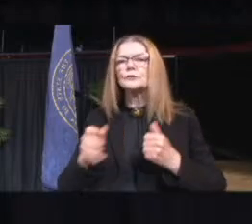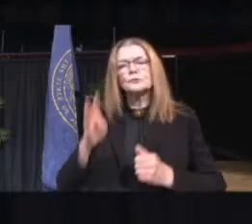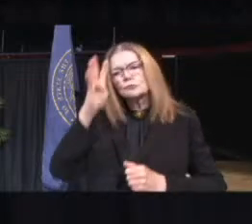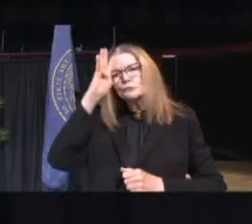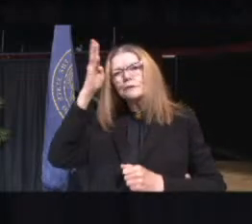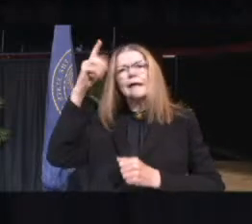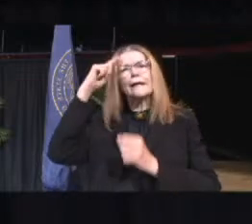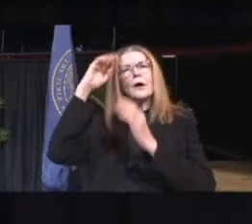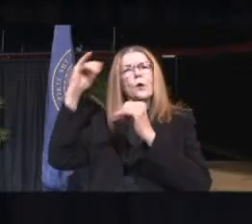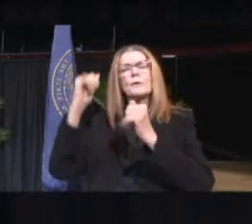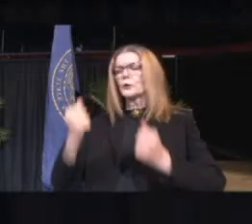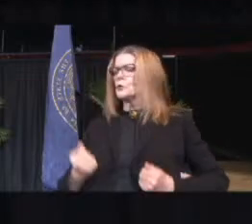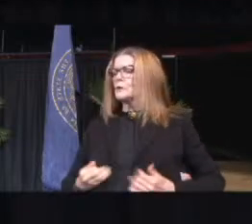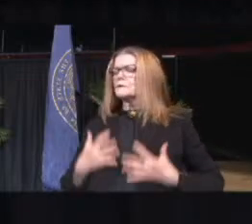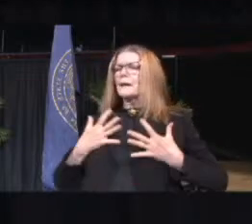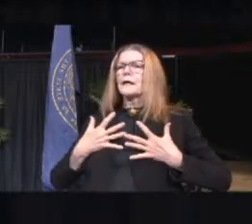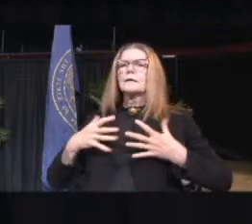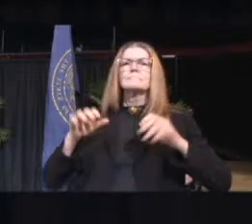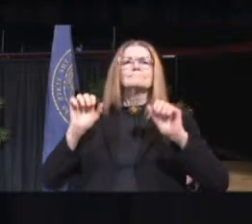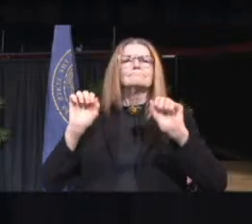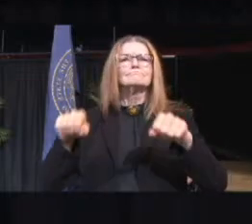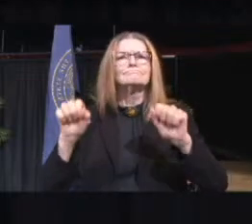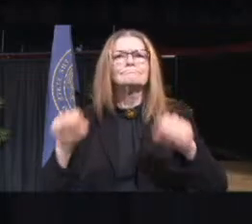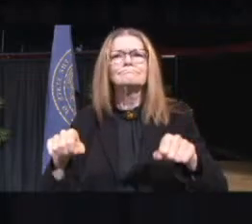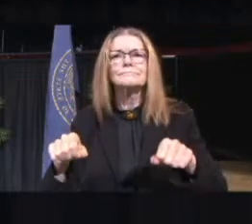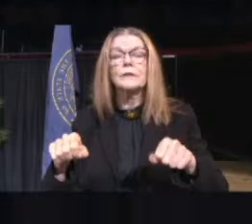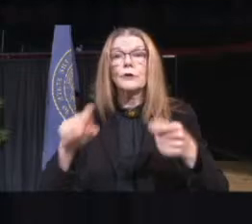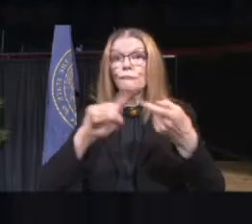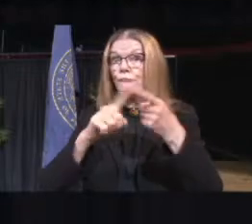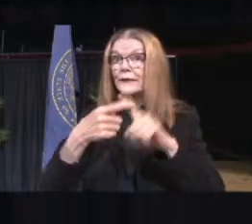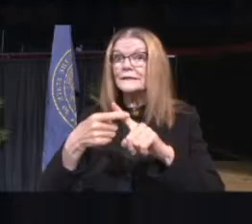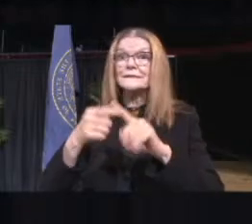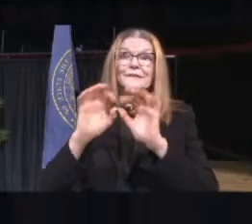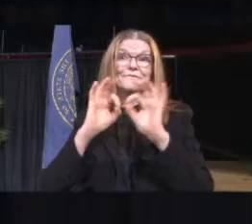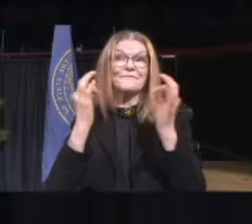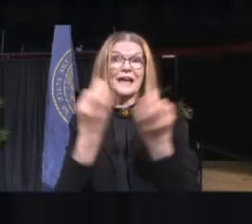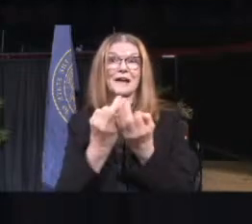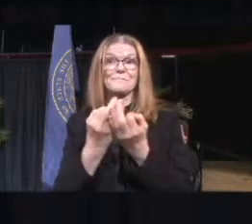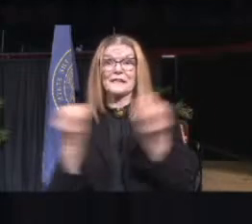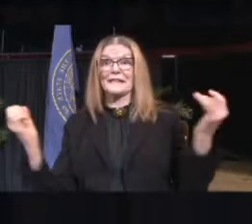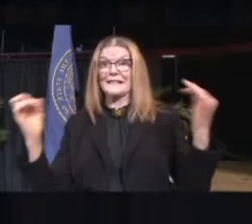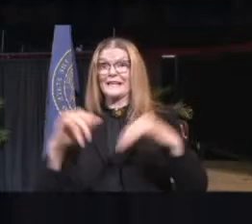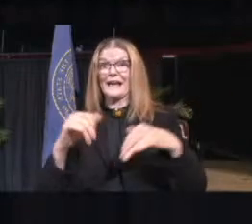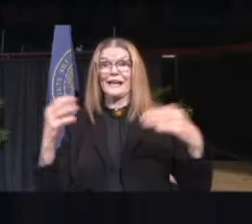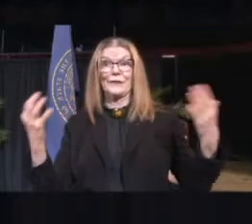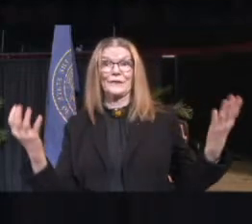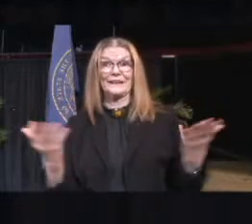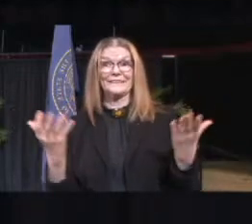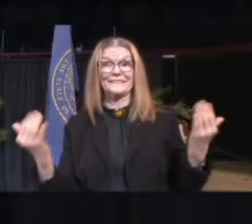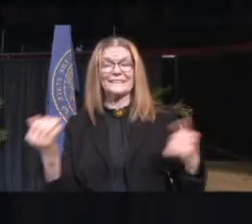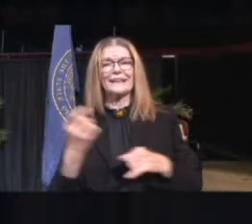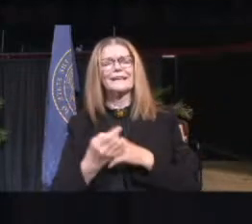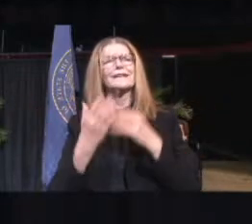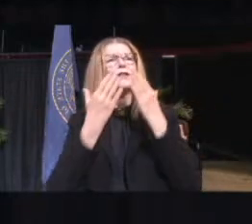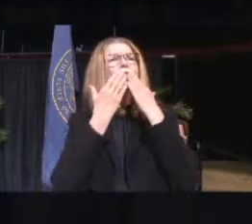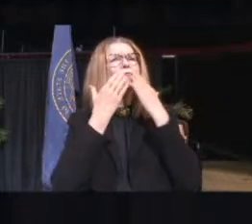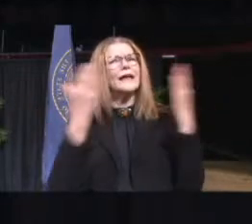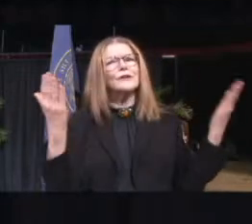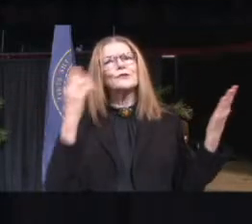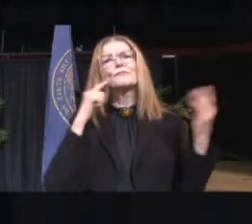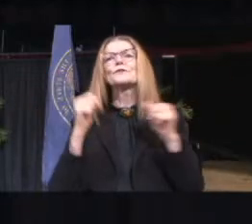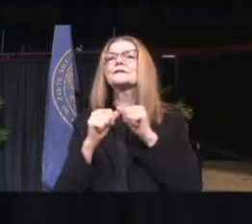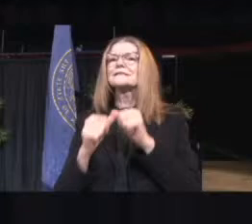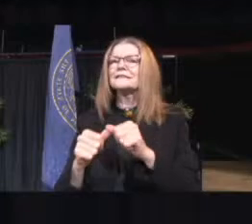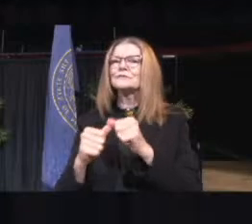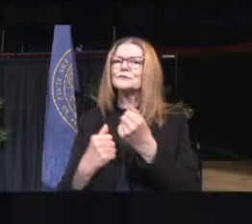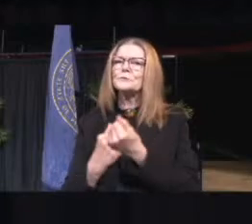possibilities. To the friends, family members gathered here today, thank you for your continued support and thank you for